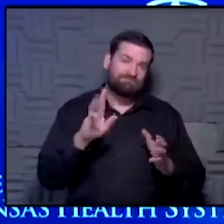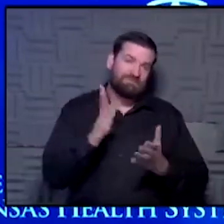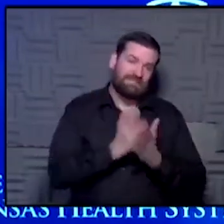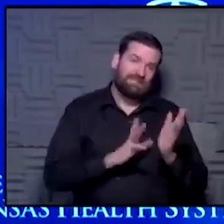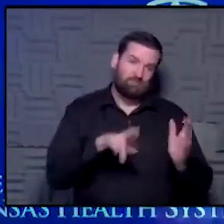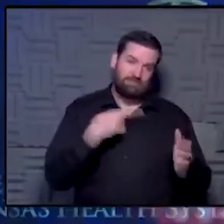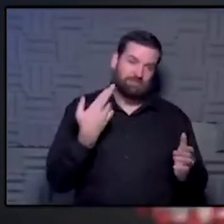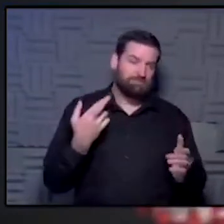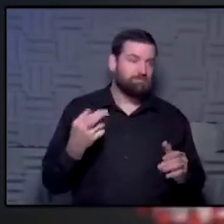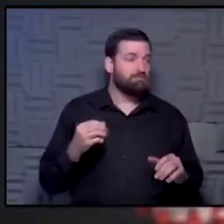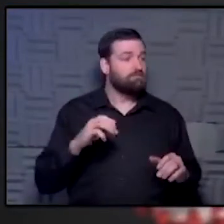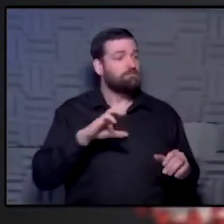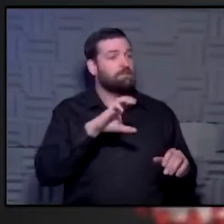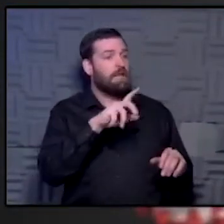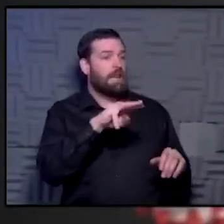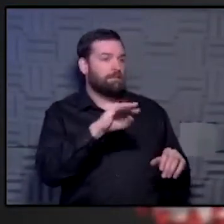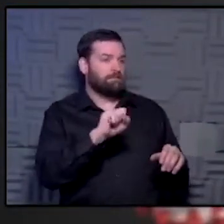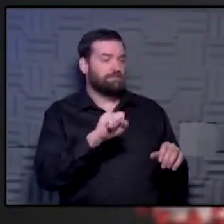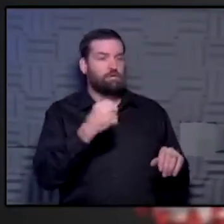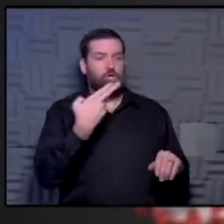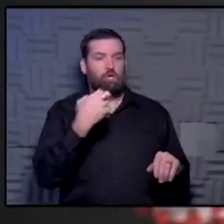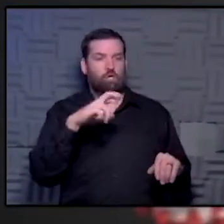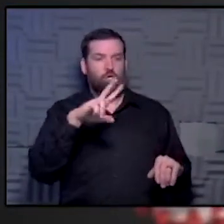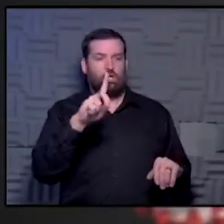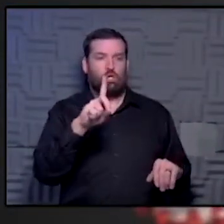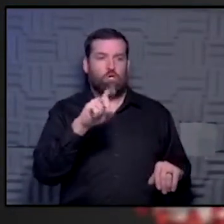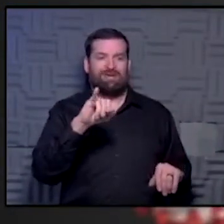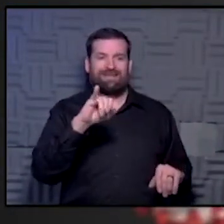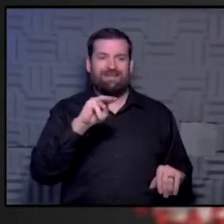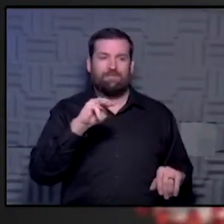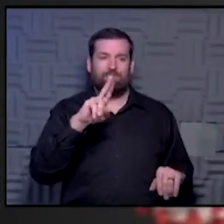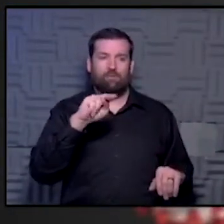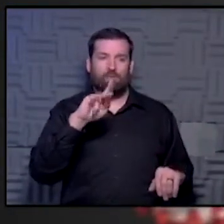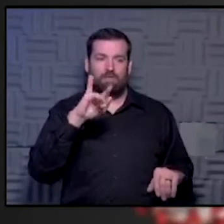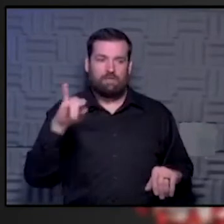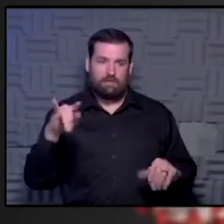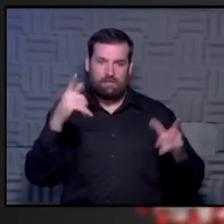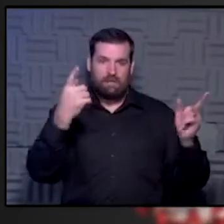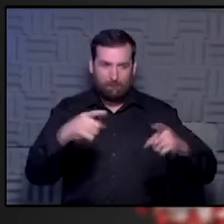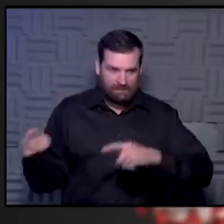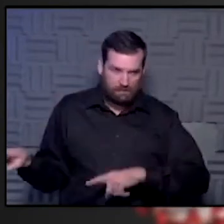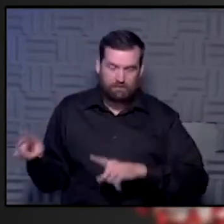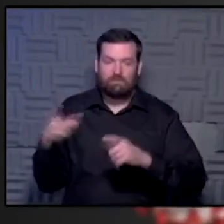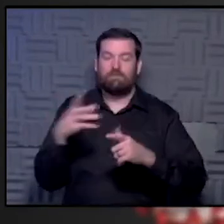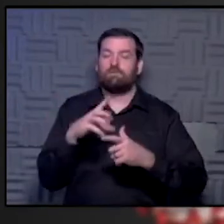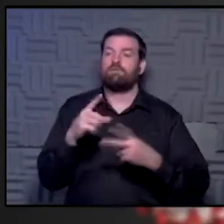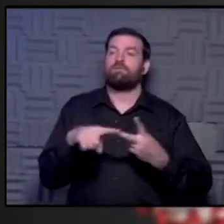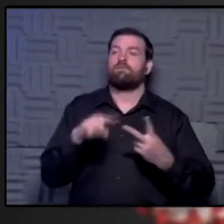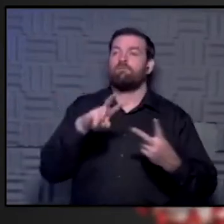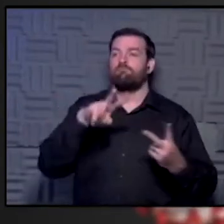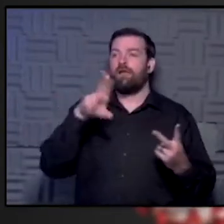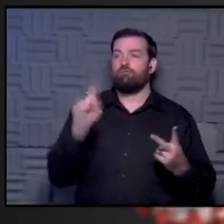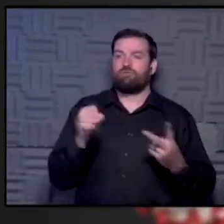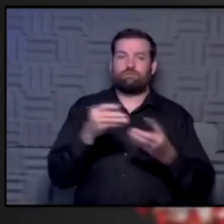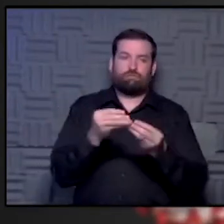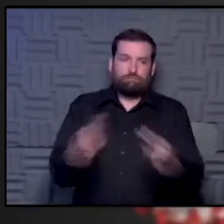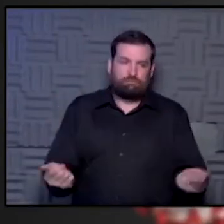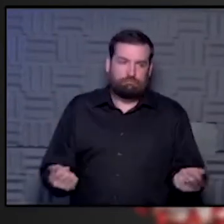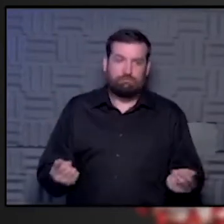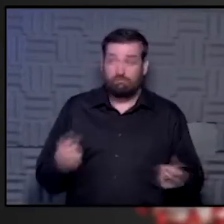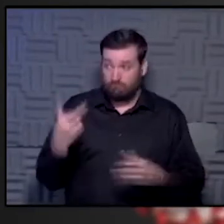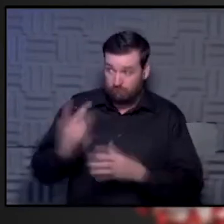gamble. Claims of herd immunity happening soon and the virus disappearing have been in the news. Are both of these